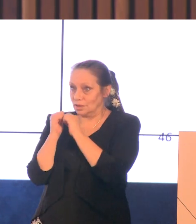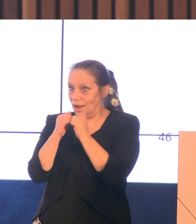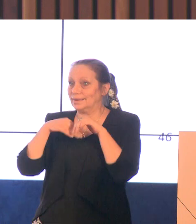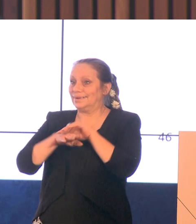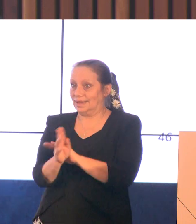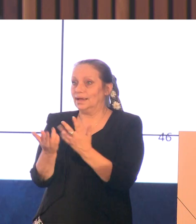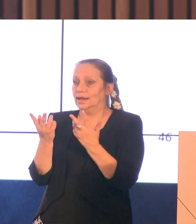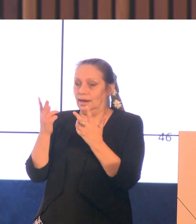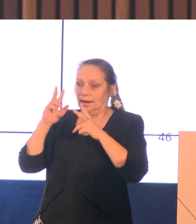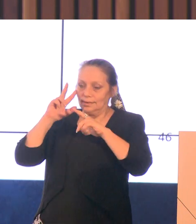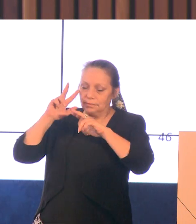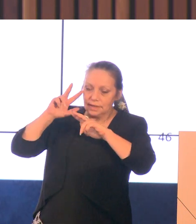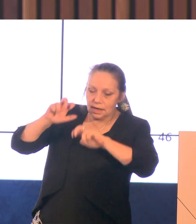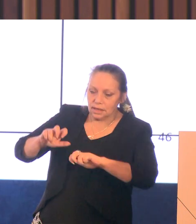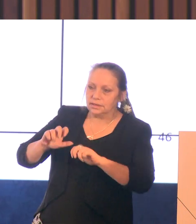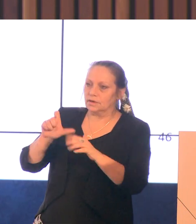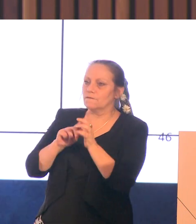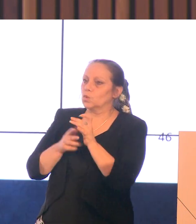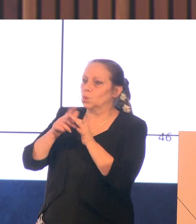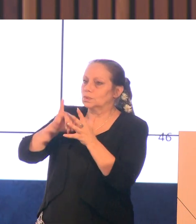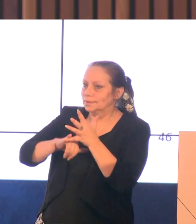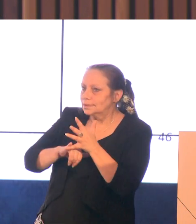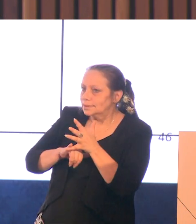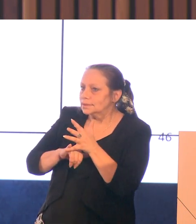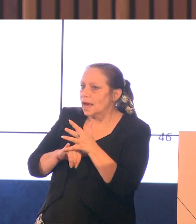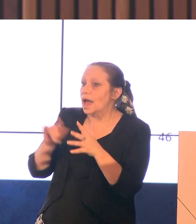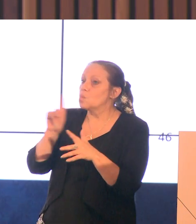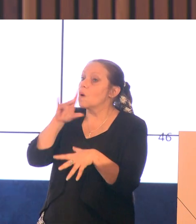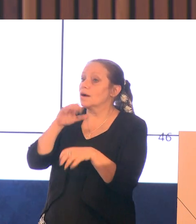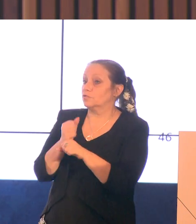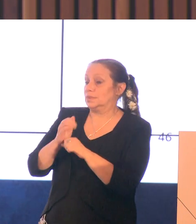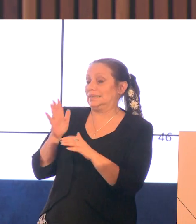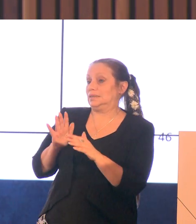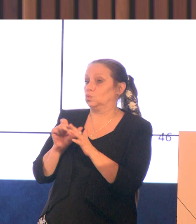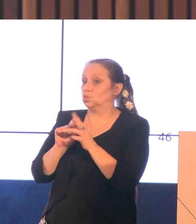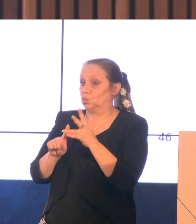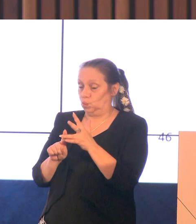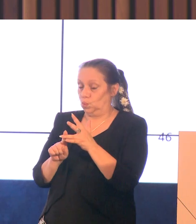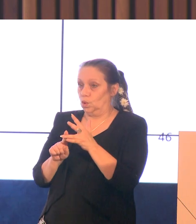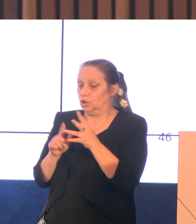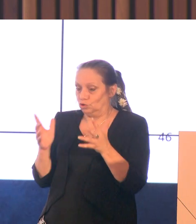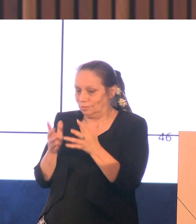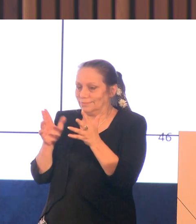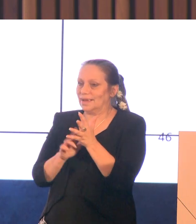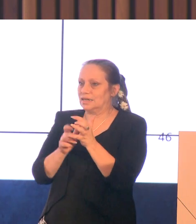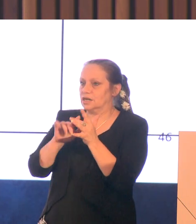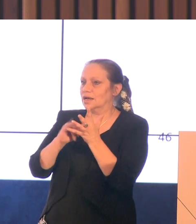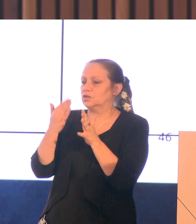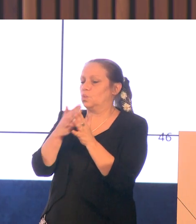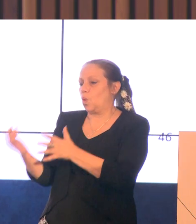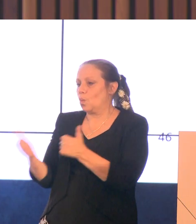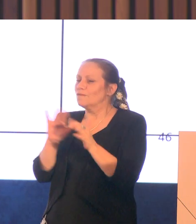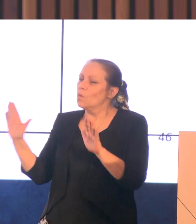the underlying causes, and therefore what the government needs to do to get the NDIS working for